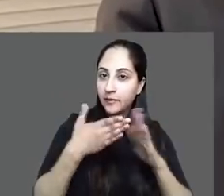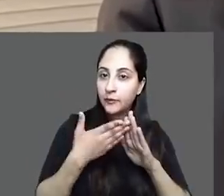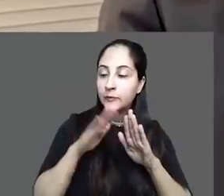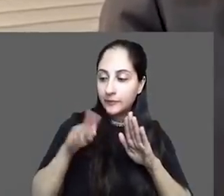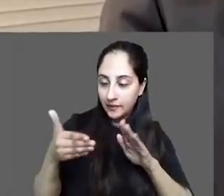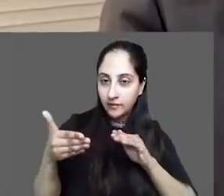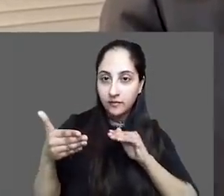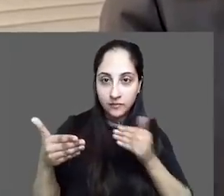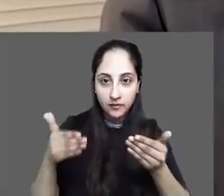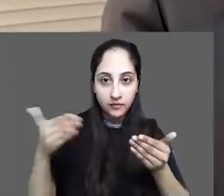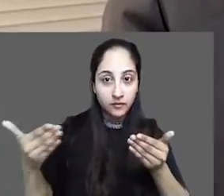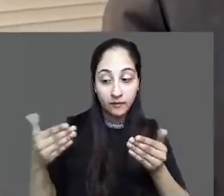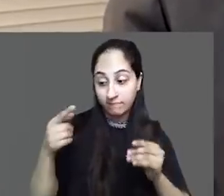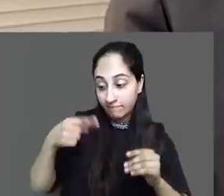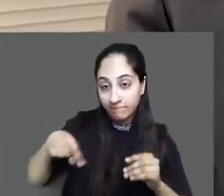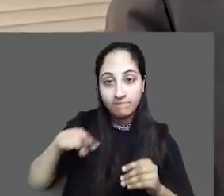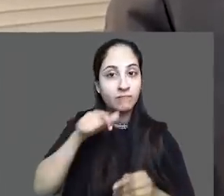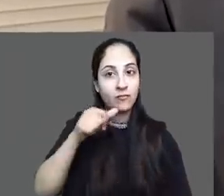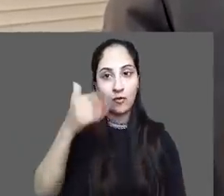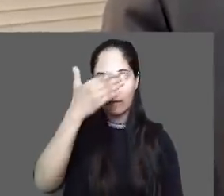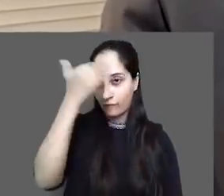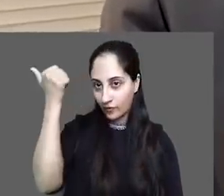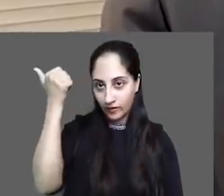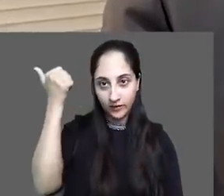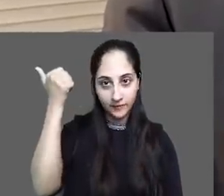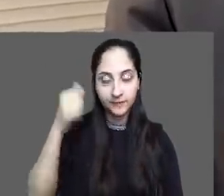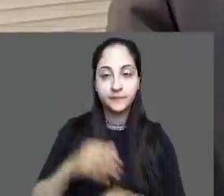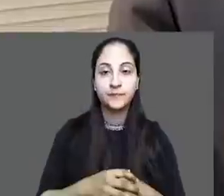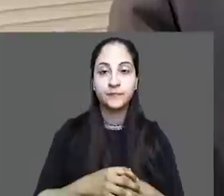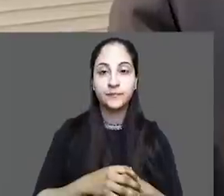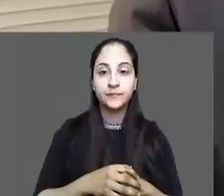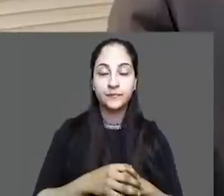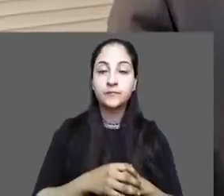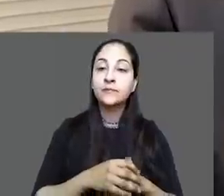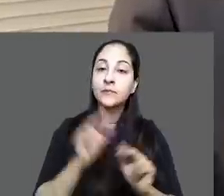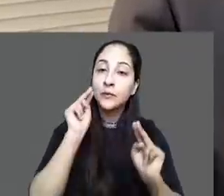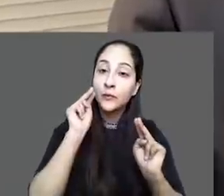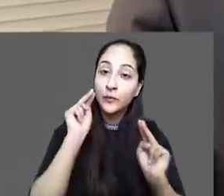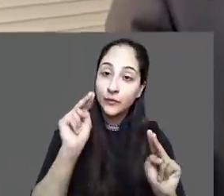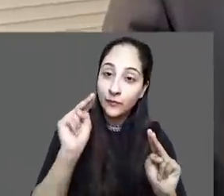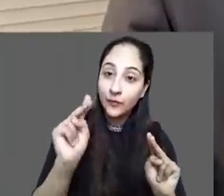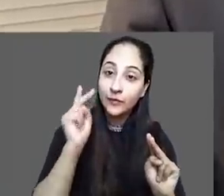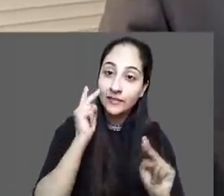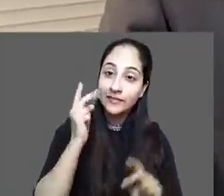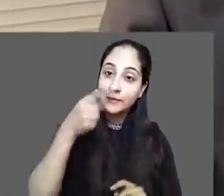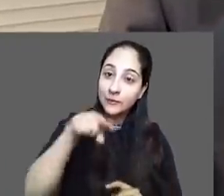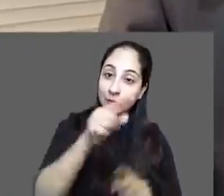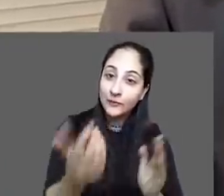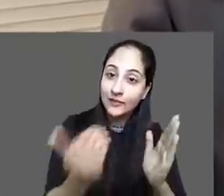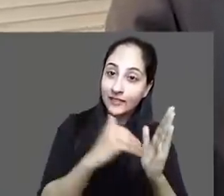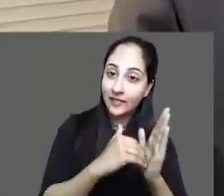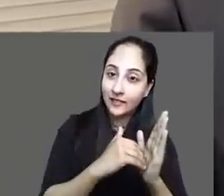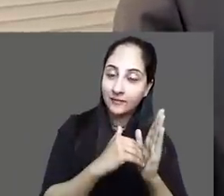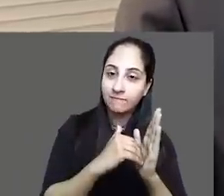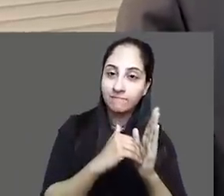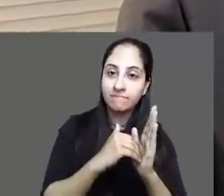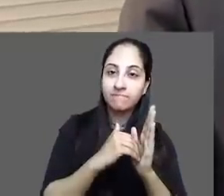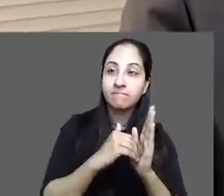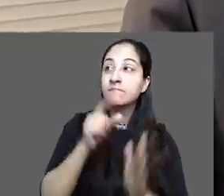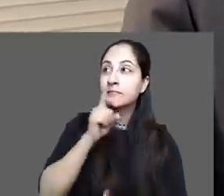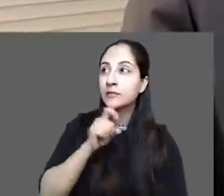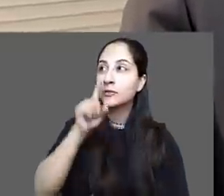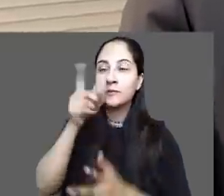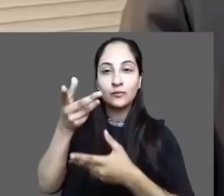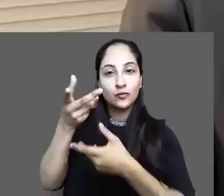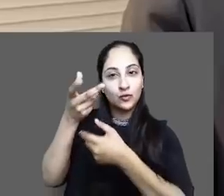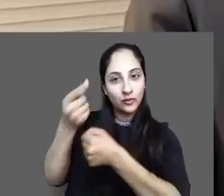never forget those who are no longer with us, and we are here for the Jamaat. We are really looking forward